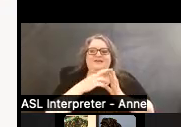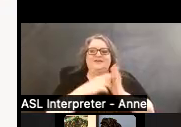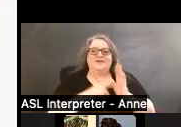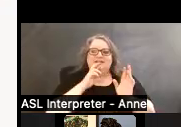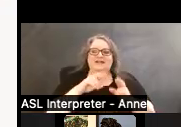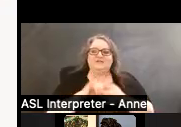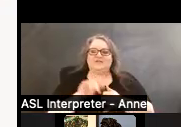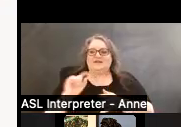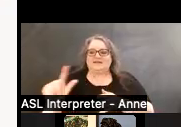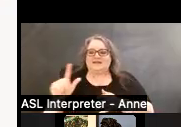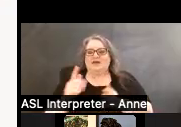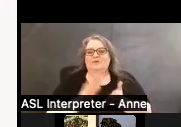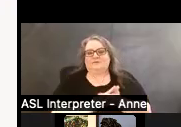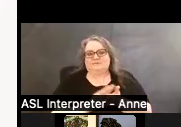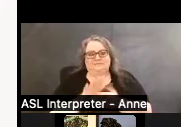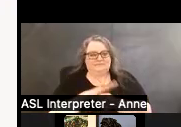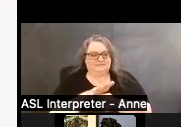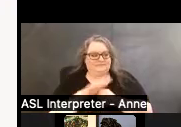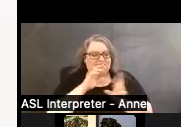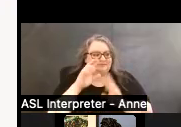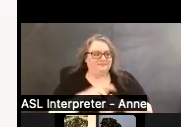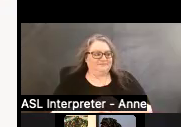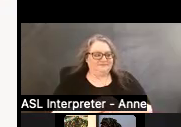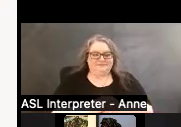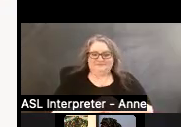was kind enough to put in response to.